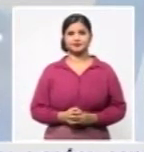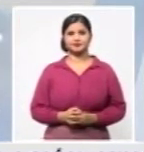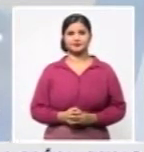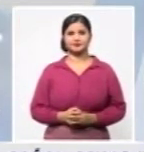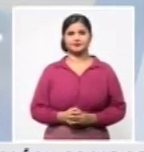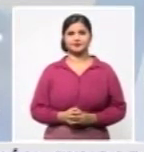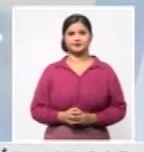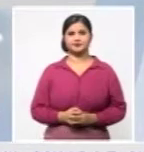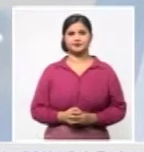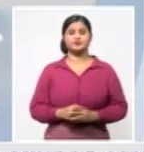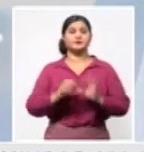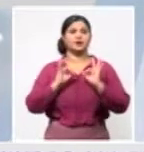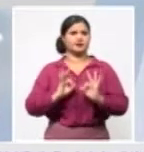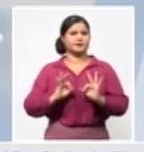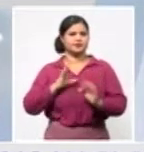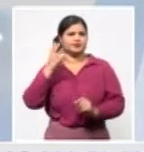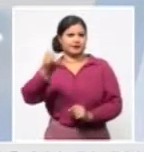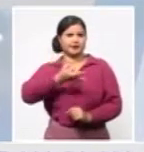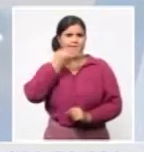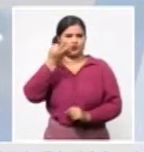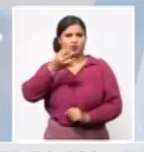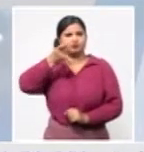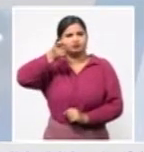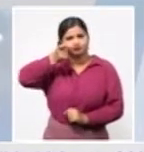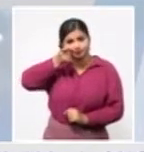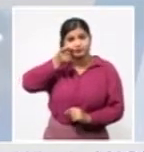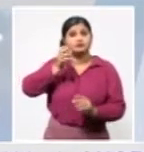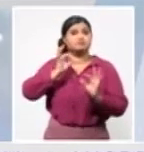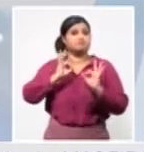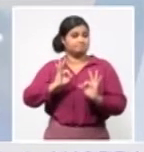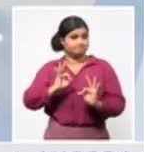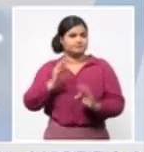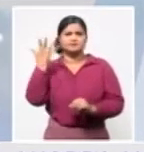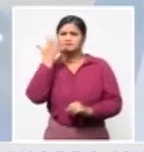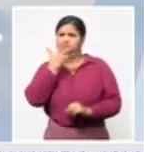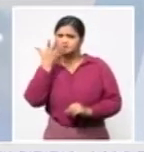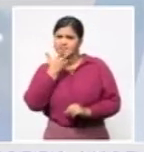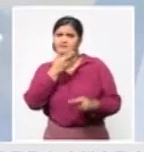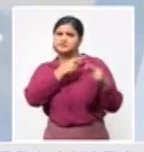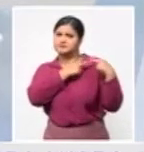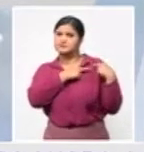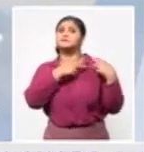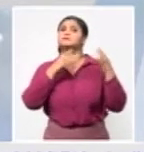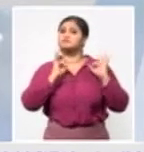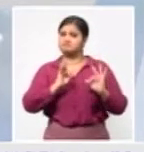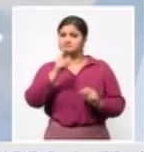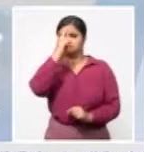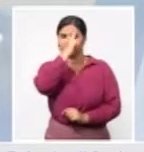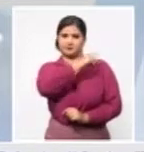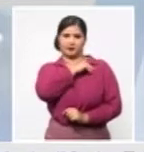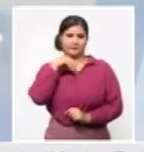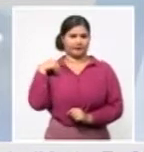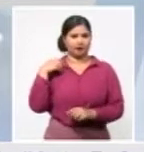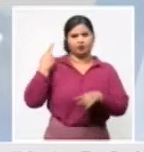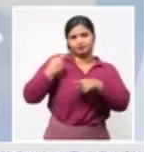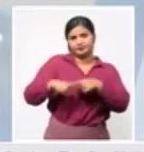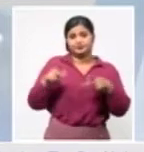233 people continue to be monitored by our healthcare professionals and specialists. Yesterday,